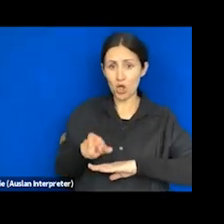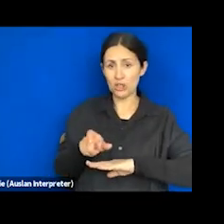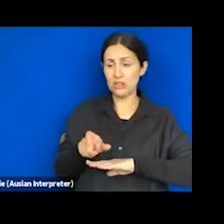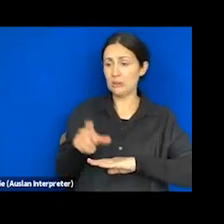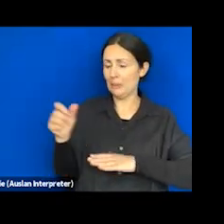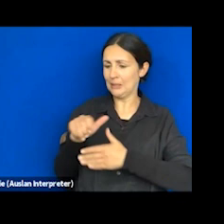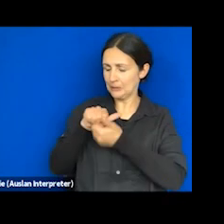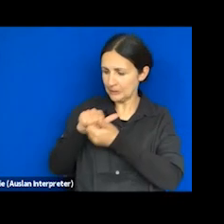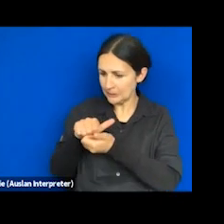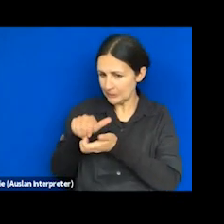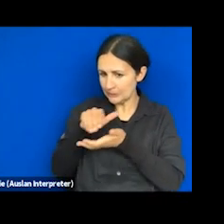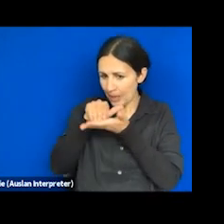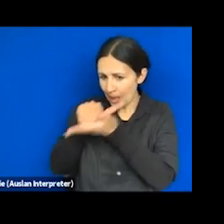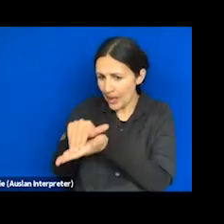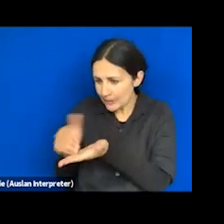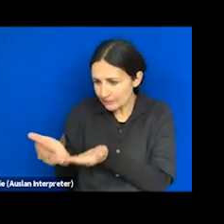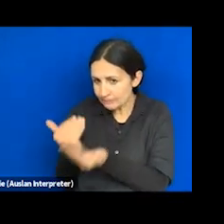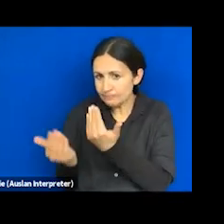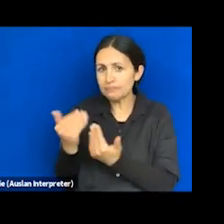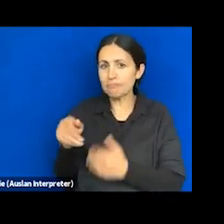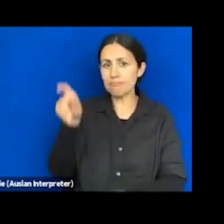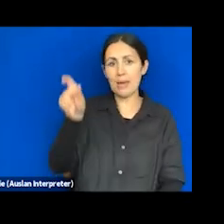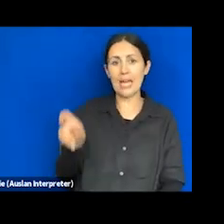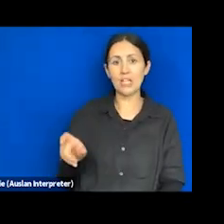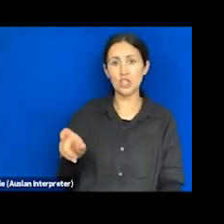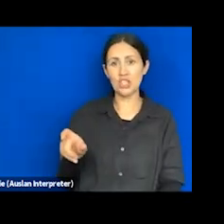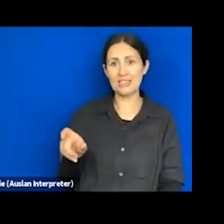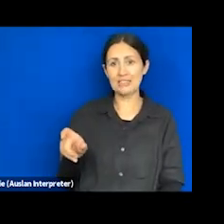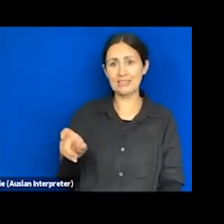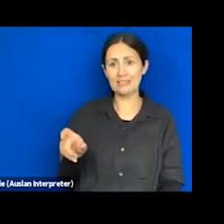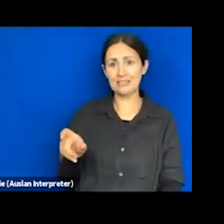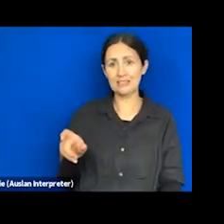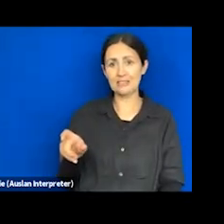patient to in the context of a drug